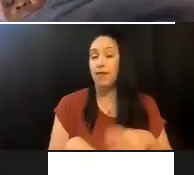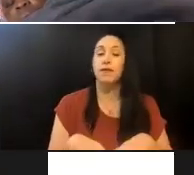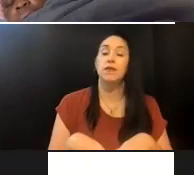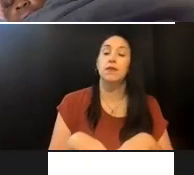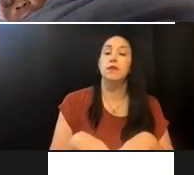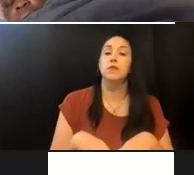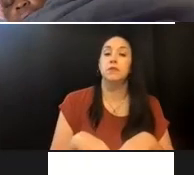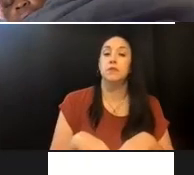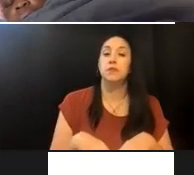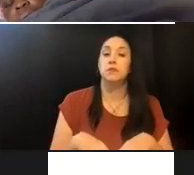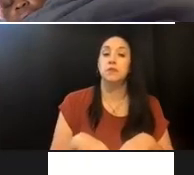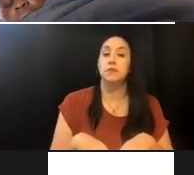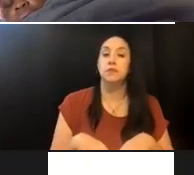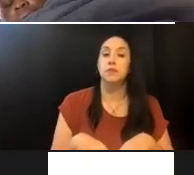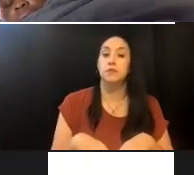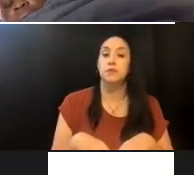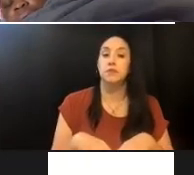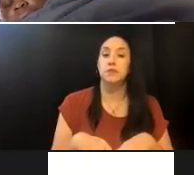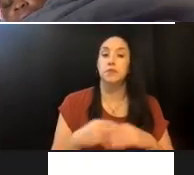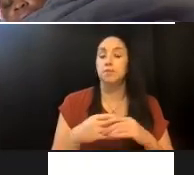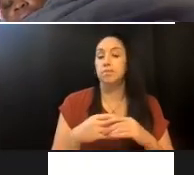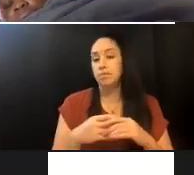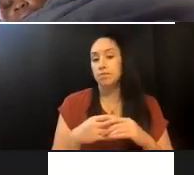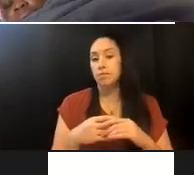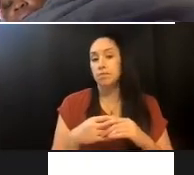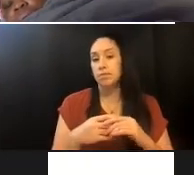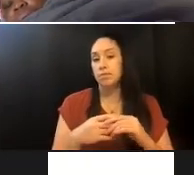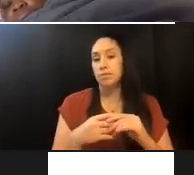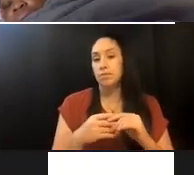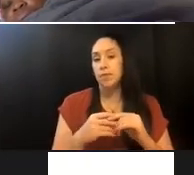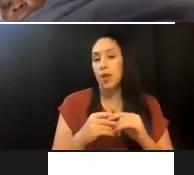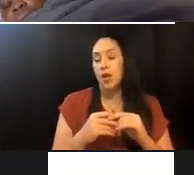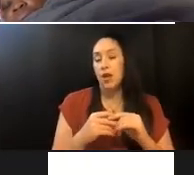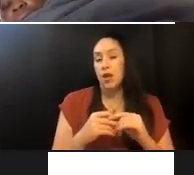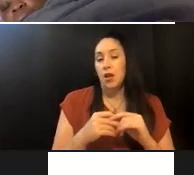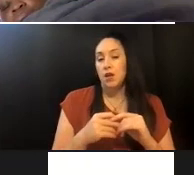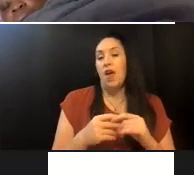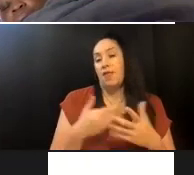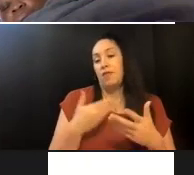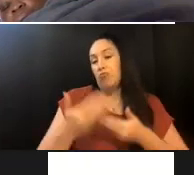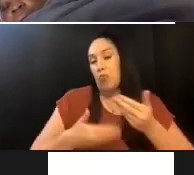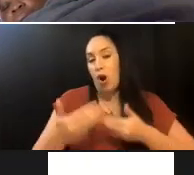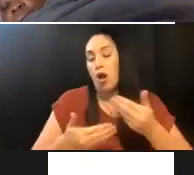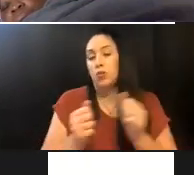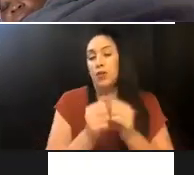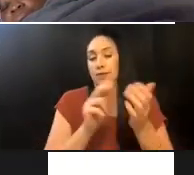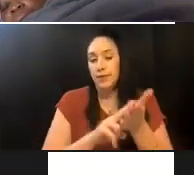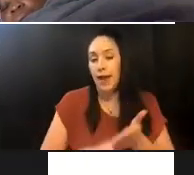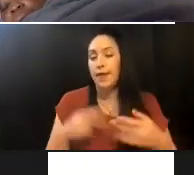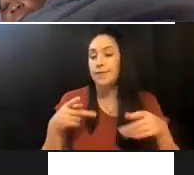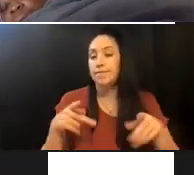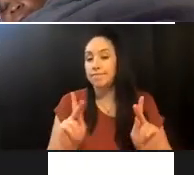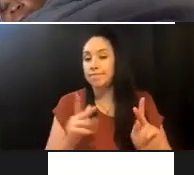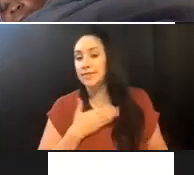would ultimately go ahead and they would go through the consent process. where they would have to,